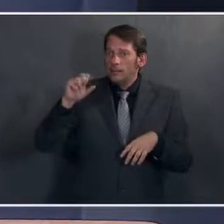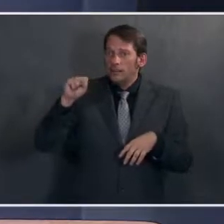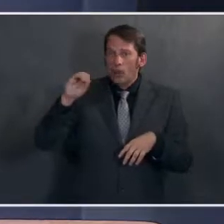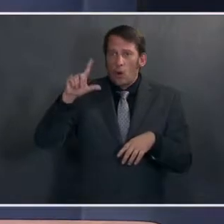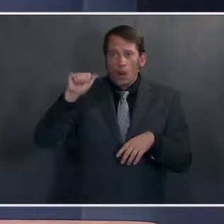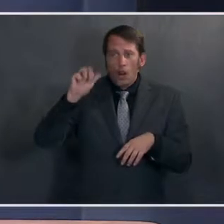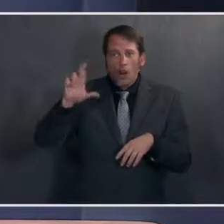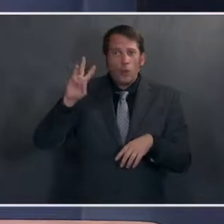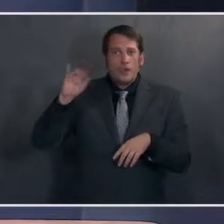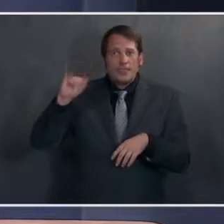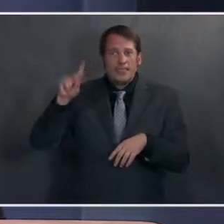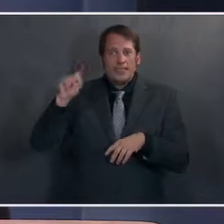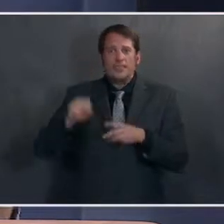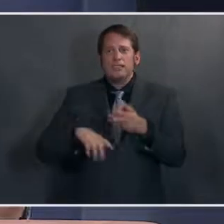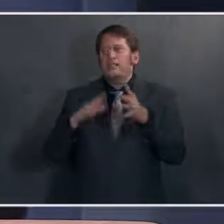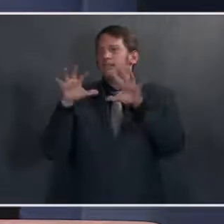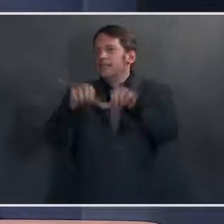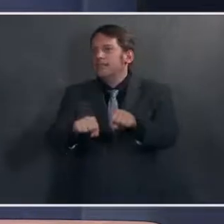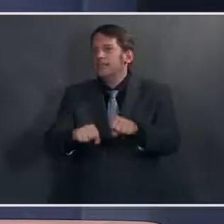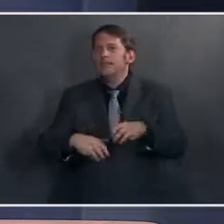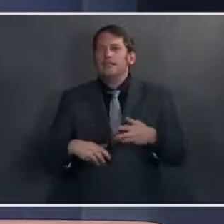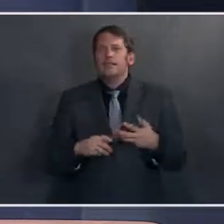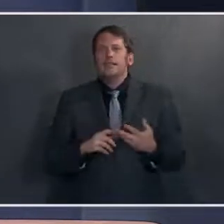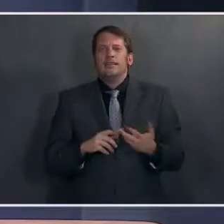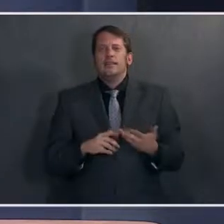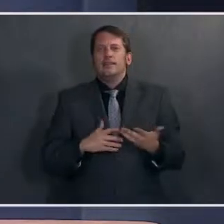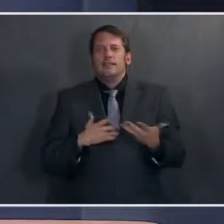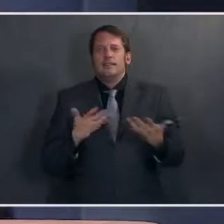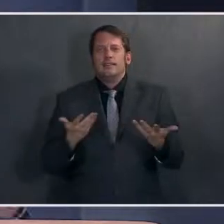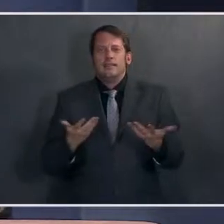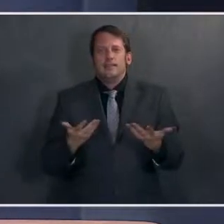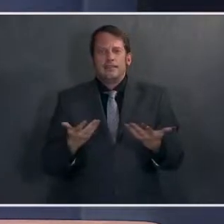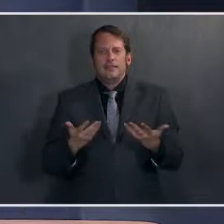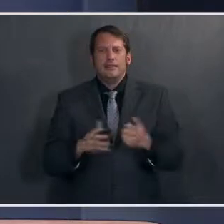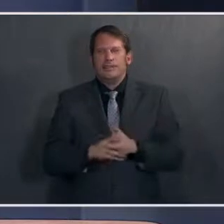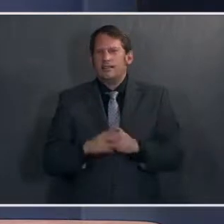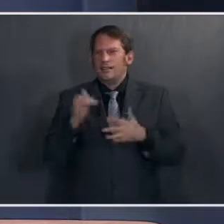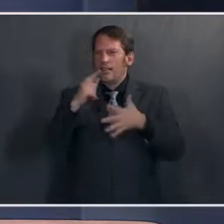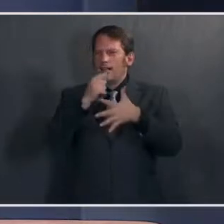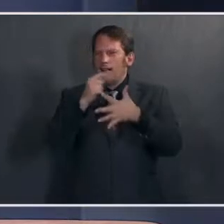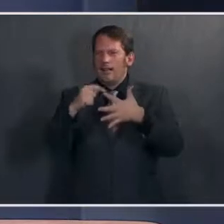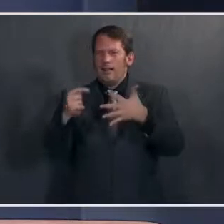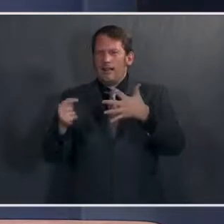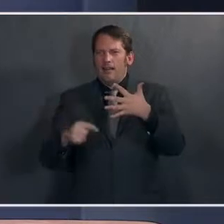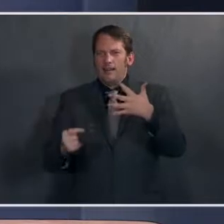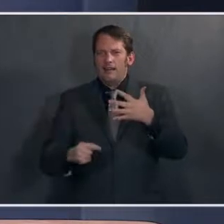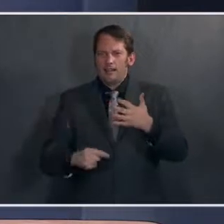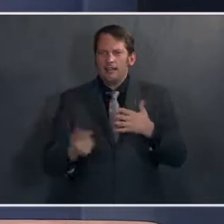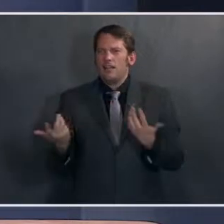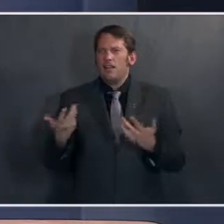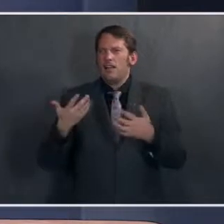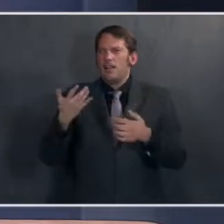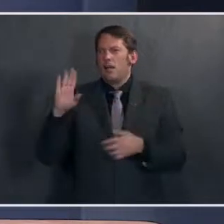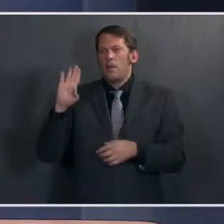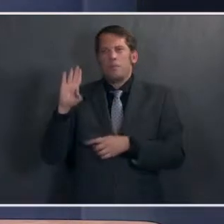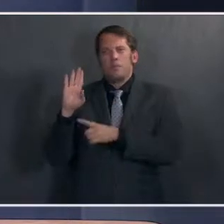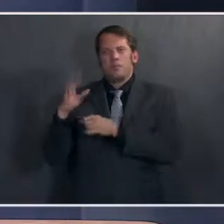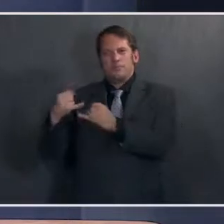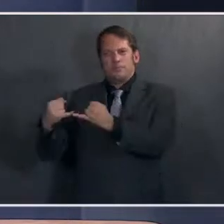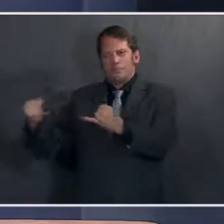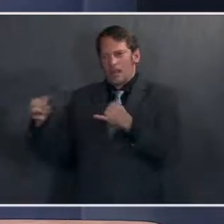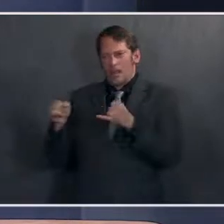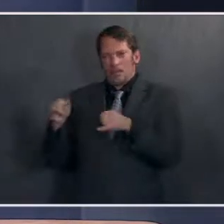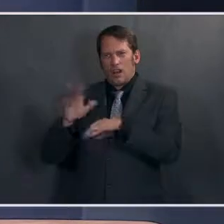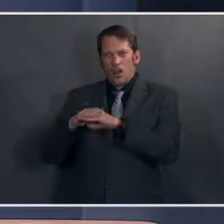bounties on American troops. There's an ongoing review that's happening, which he also stated in that conversation.